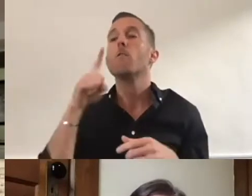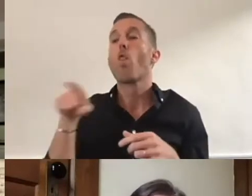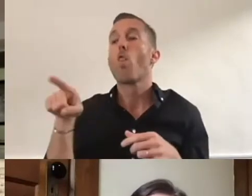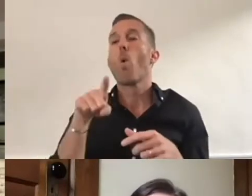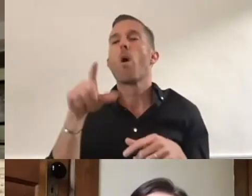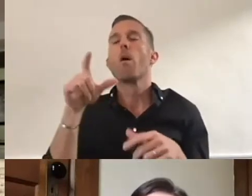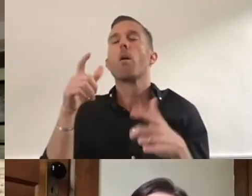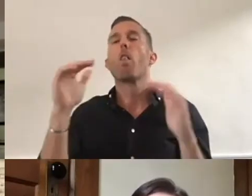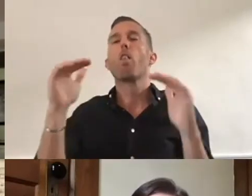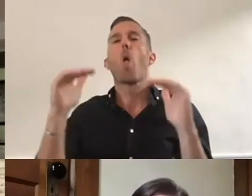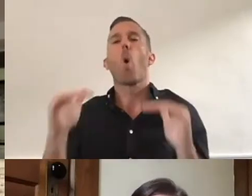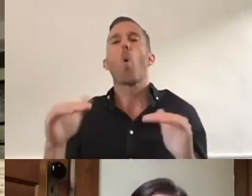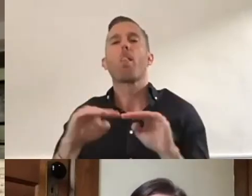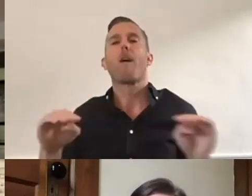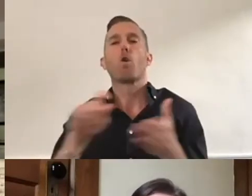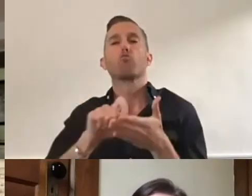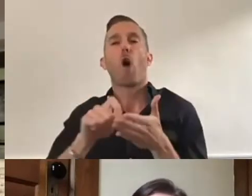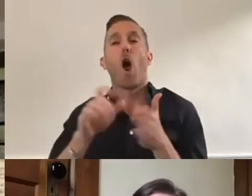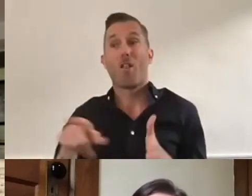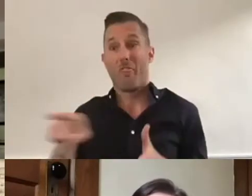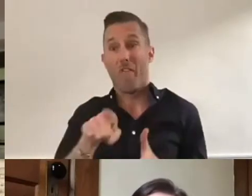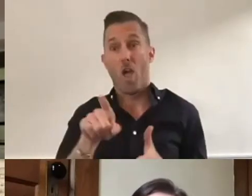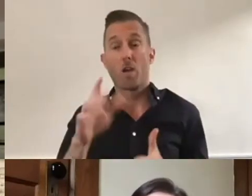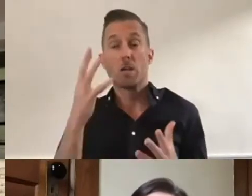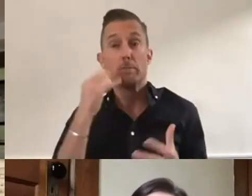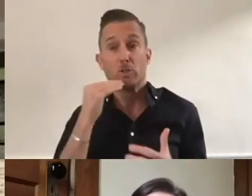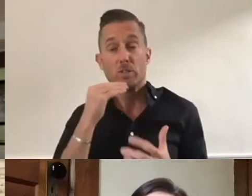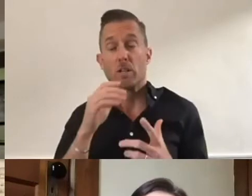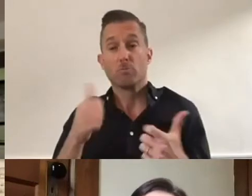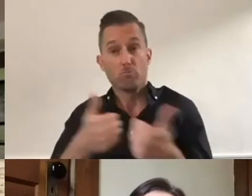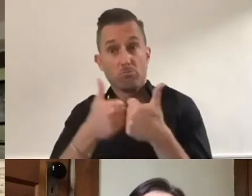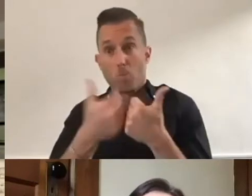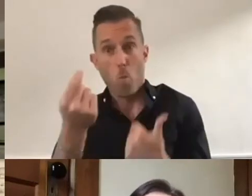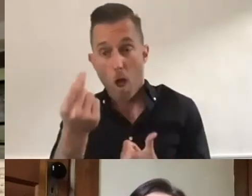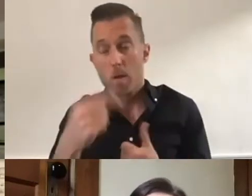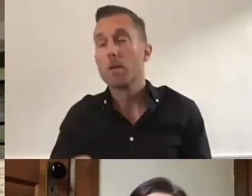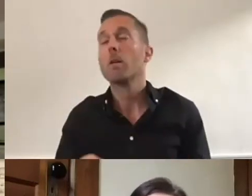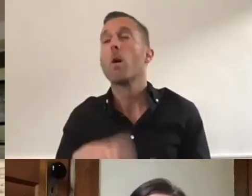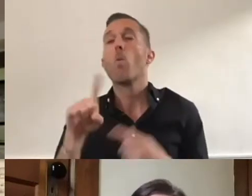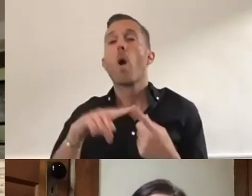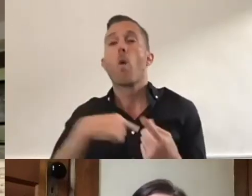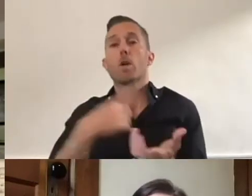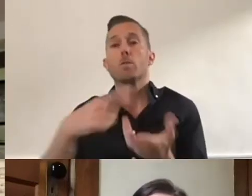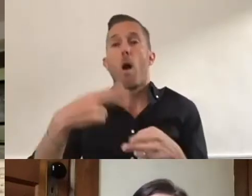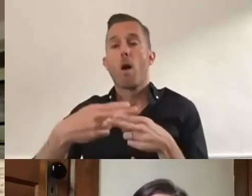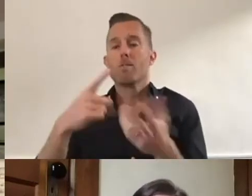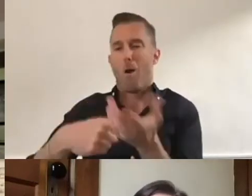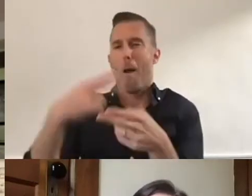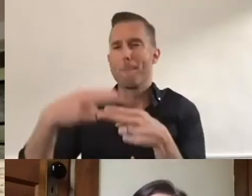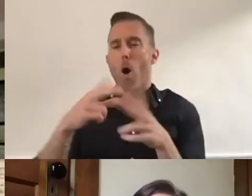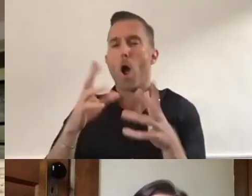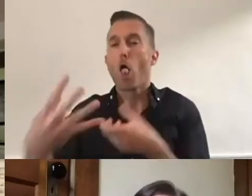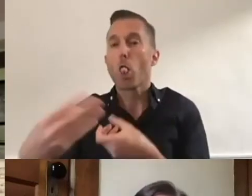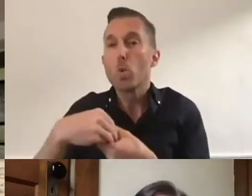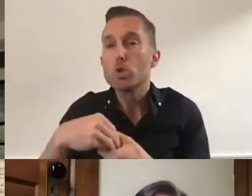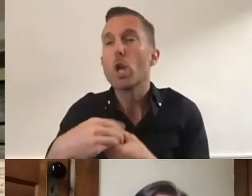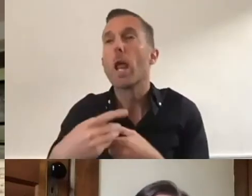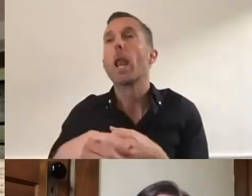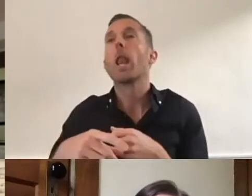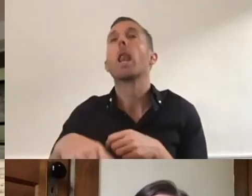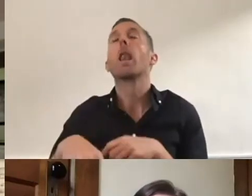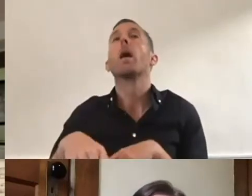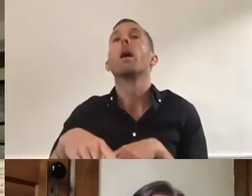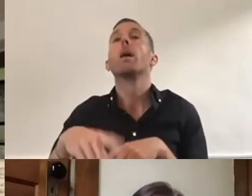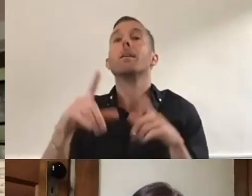writers have experienced is that when you're talking about inclusion and diversity, disability is last